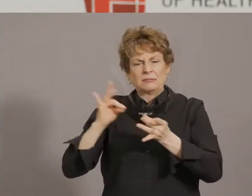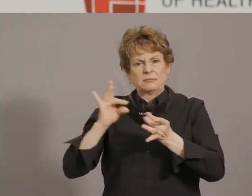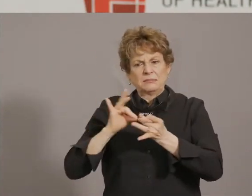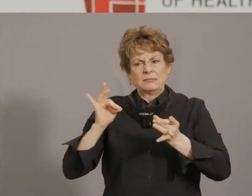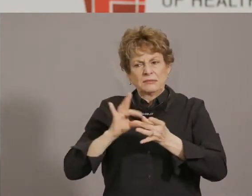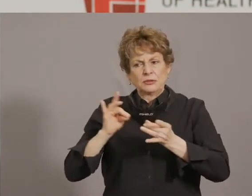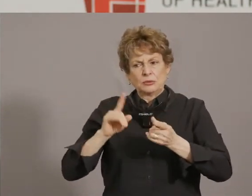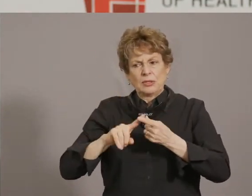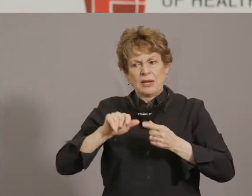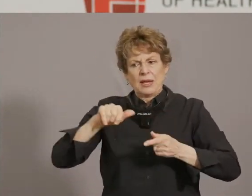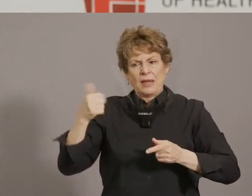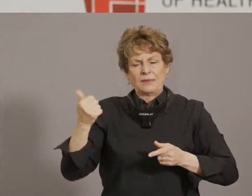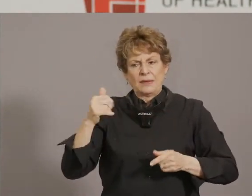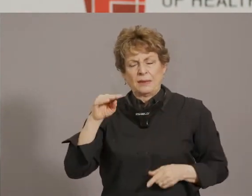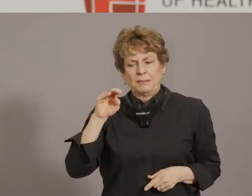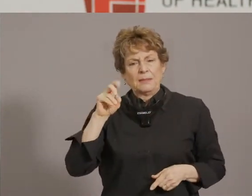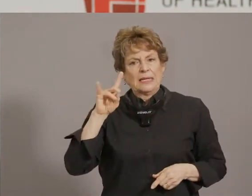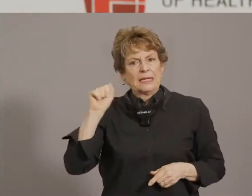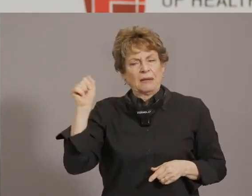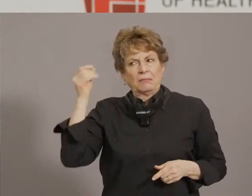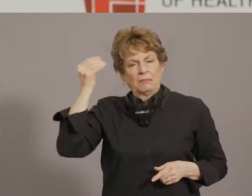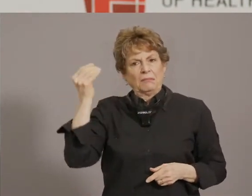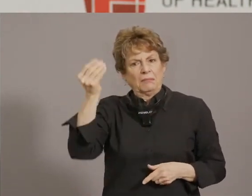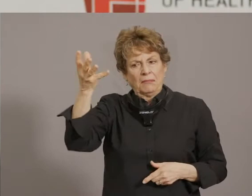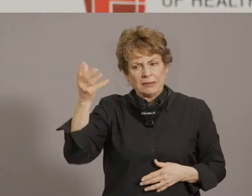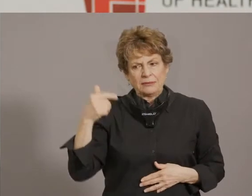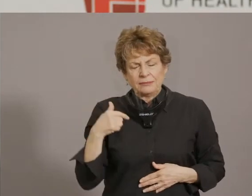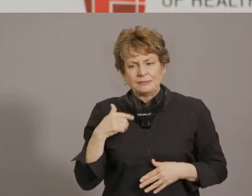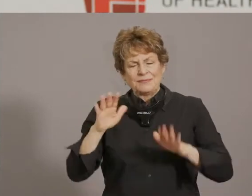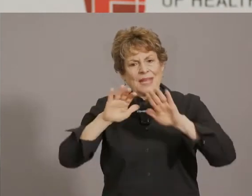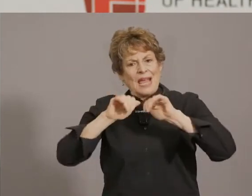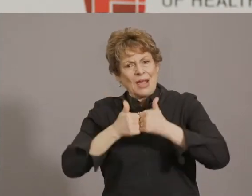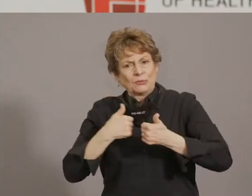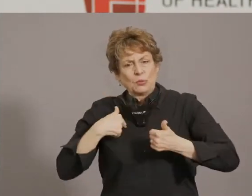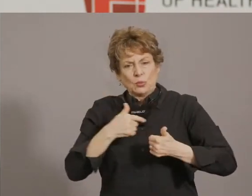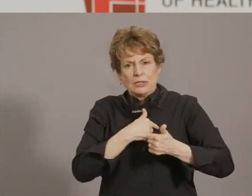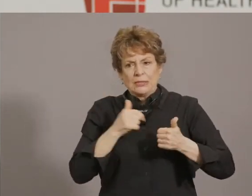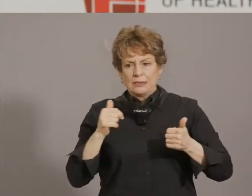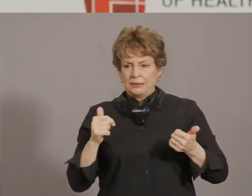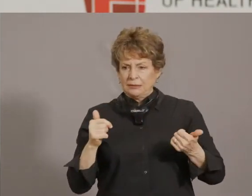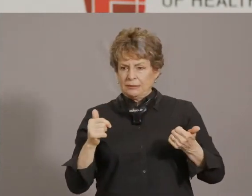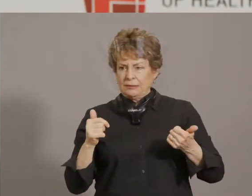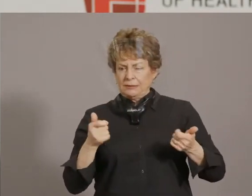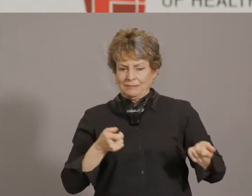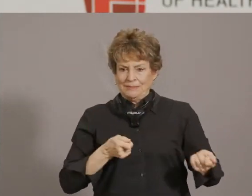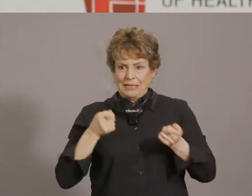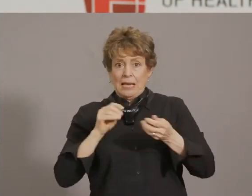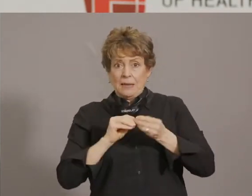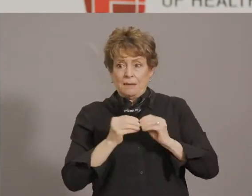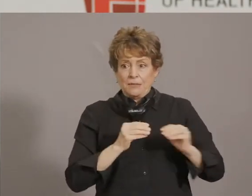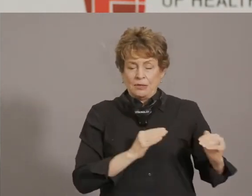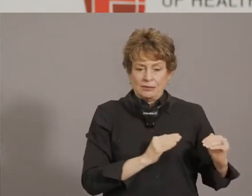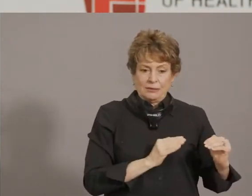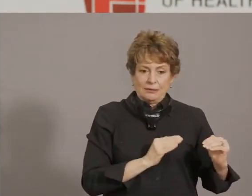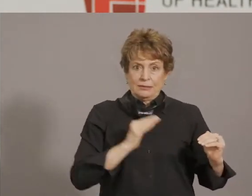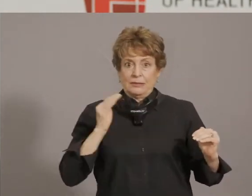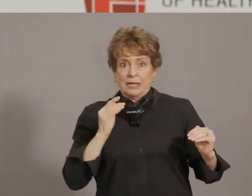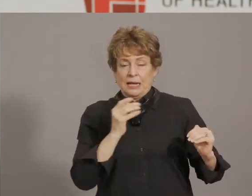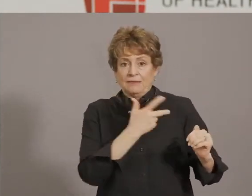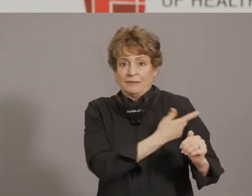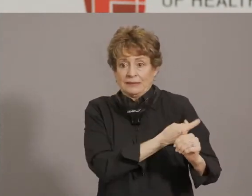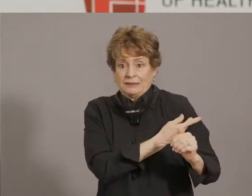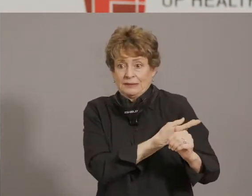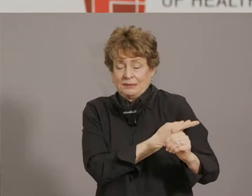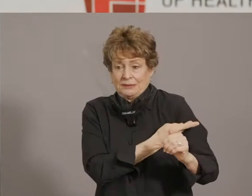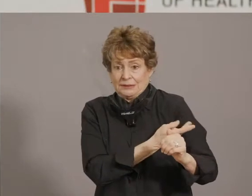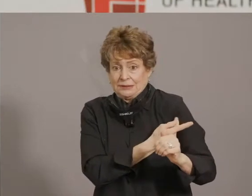more done to get those numbers of people who want to receive the vaccine higher, and how much comes into play with supply not meeting